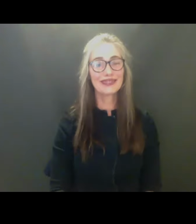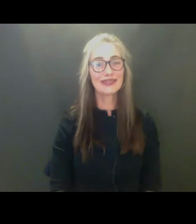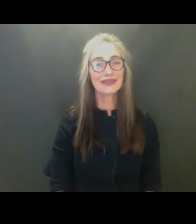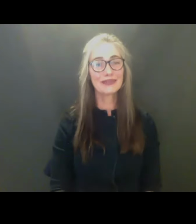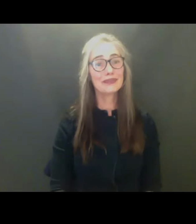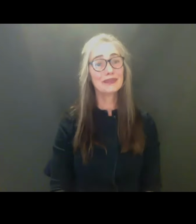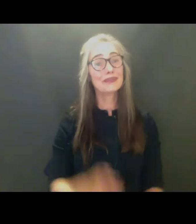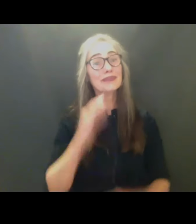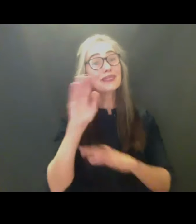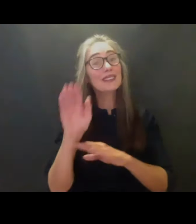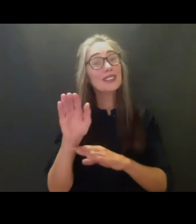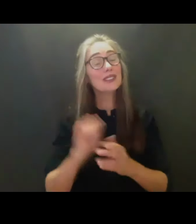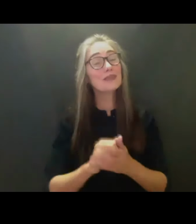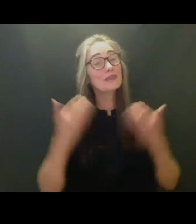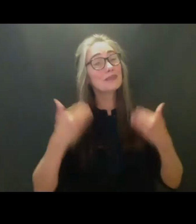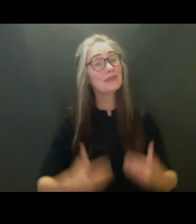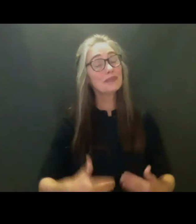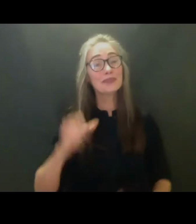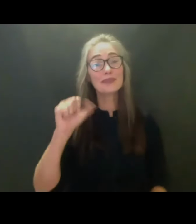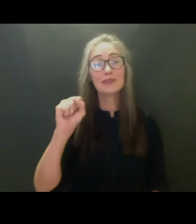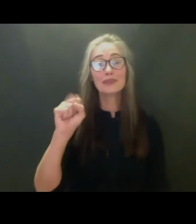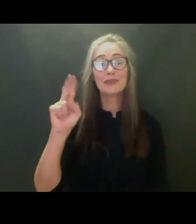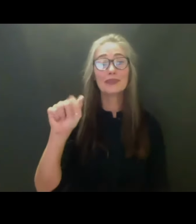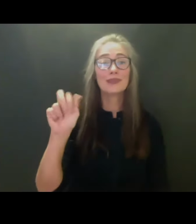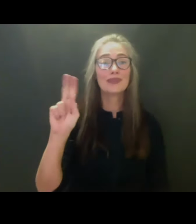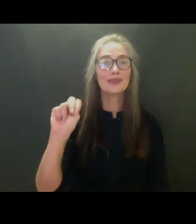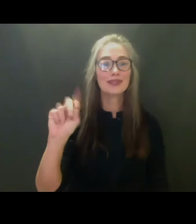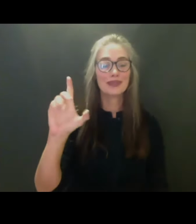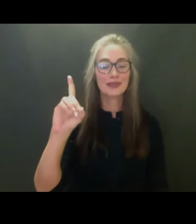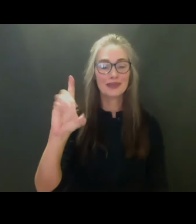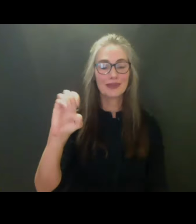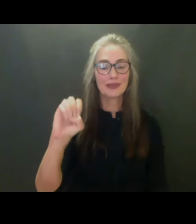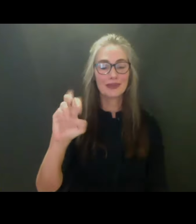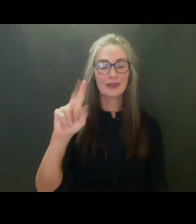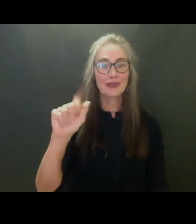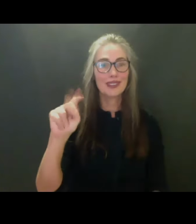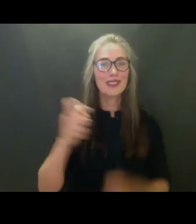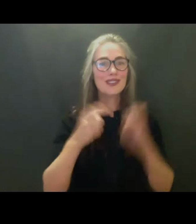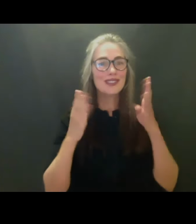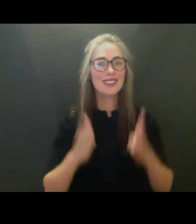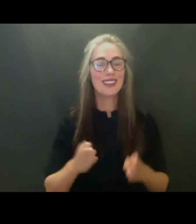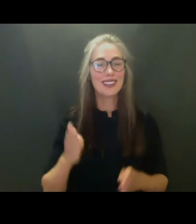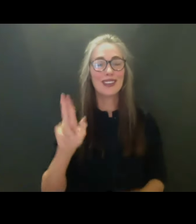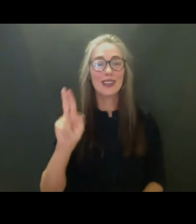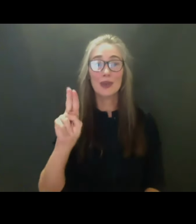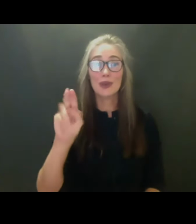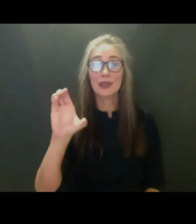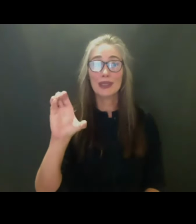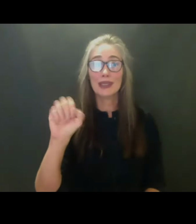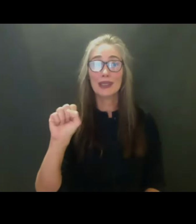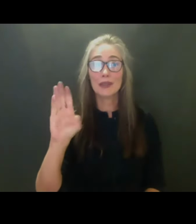Good afternoon. My name is Susan Derwin and I'm the director of the UC Santa Barbara Interdisciplinary Humanities Center.